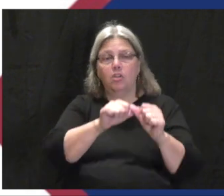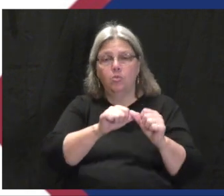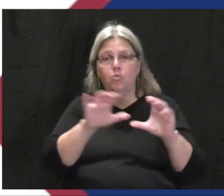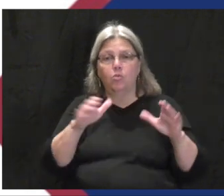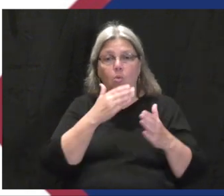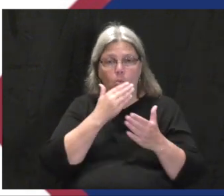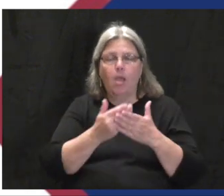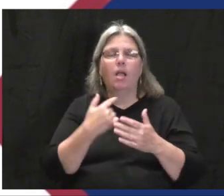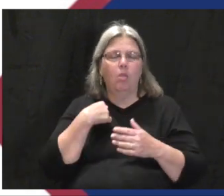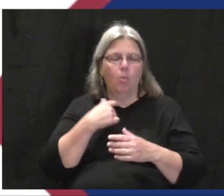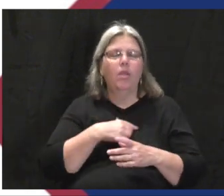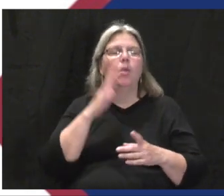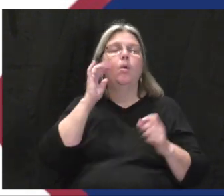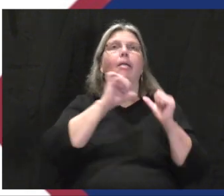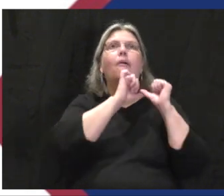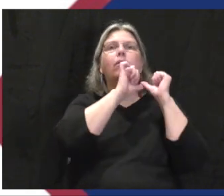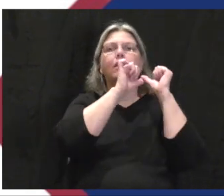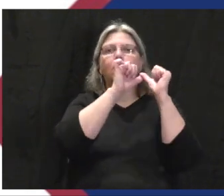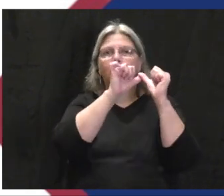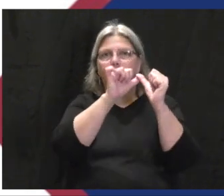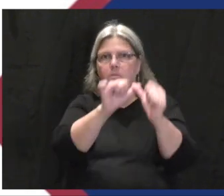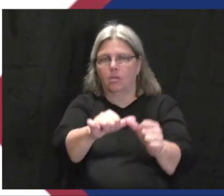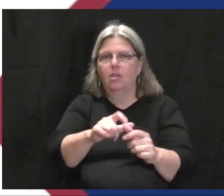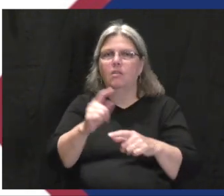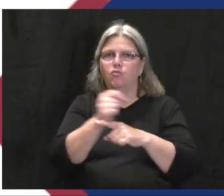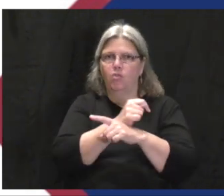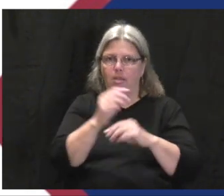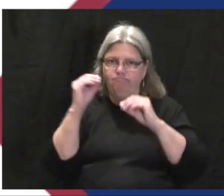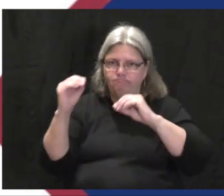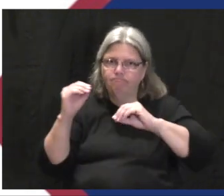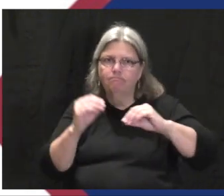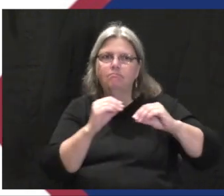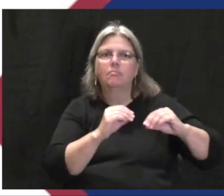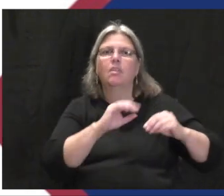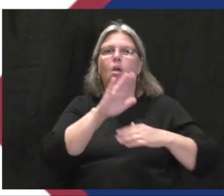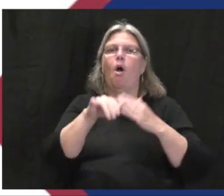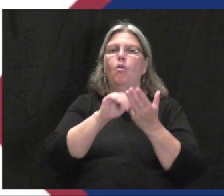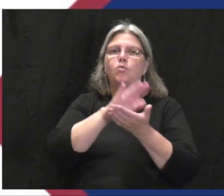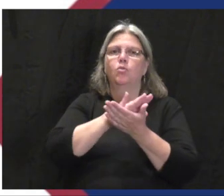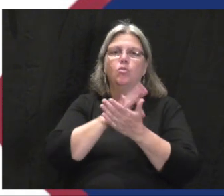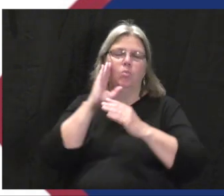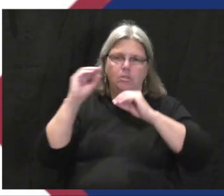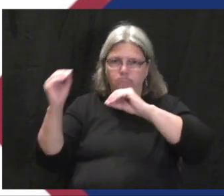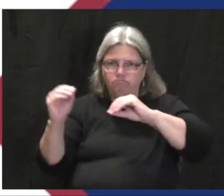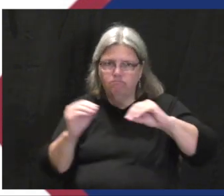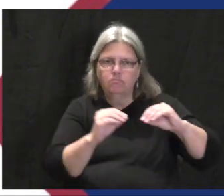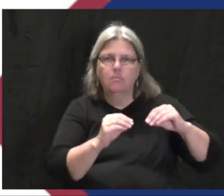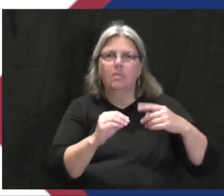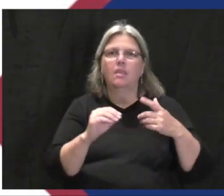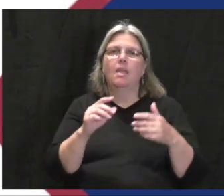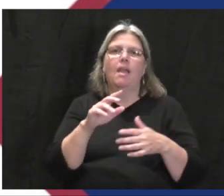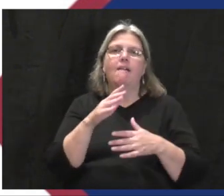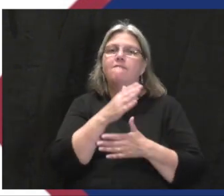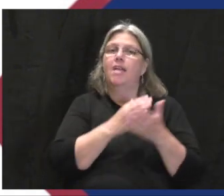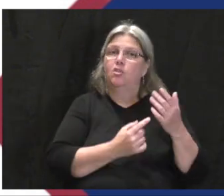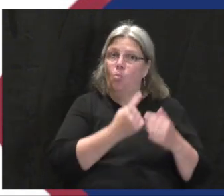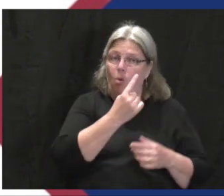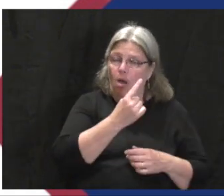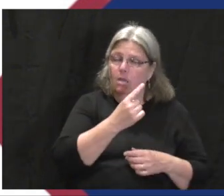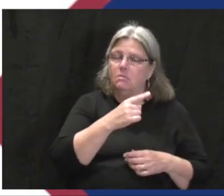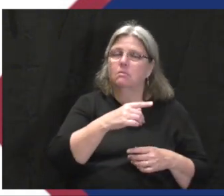schools will be moving, because we have schools that are in year 3, year 4, year 5 of the training cycle. But you can see up on the